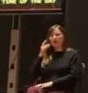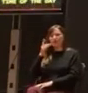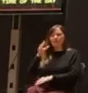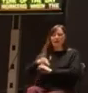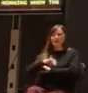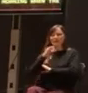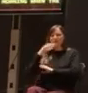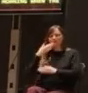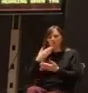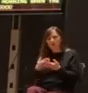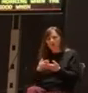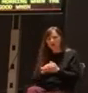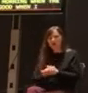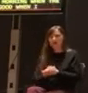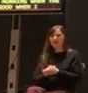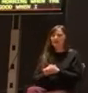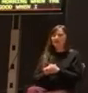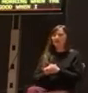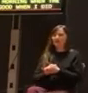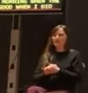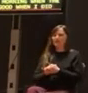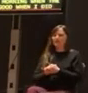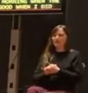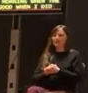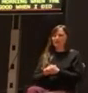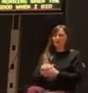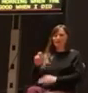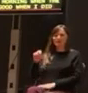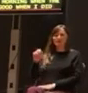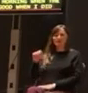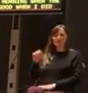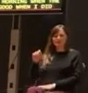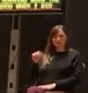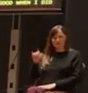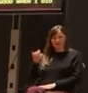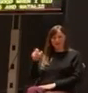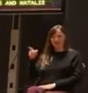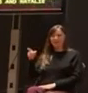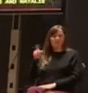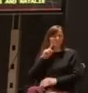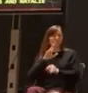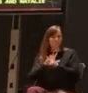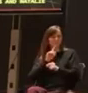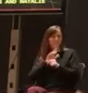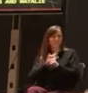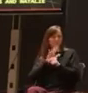did my drawings, and Natalie and Ben approved of them in the afternoons.